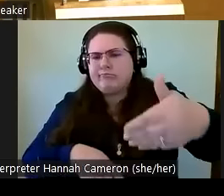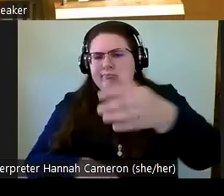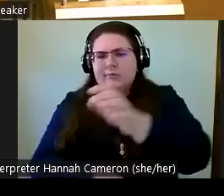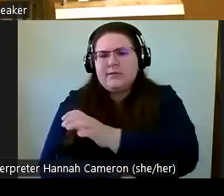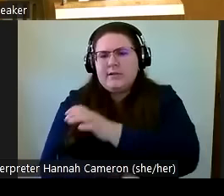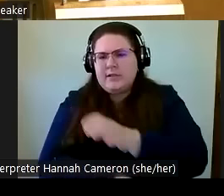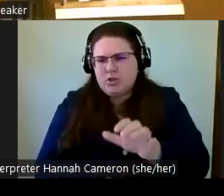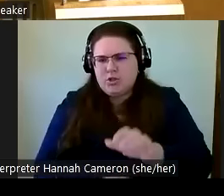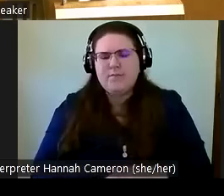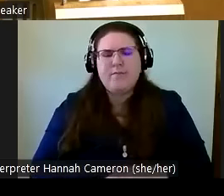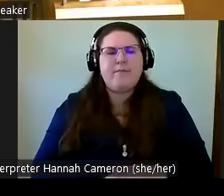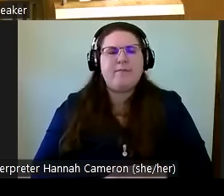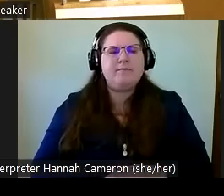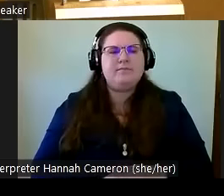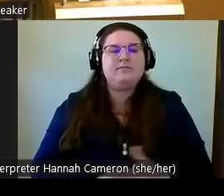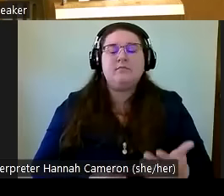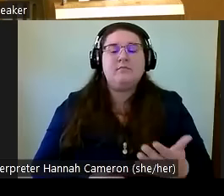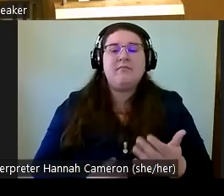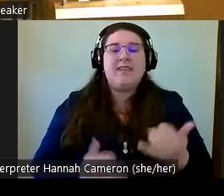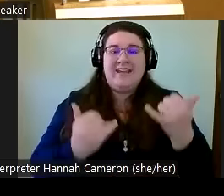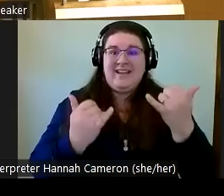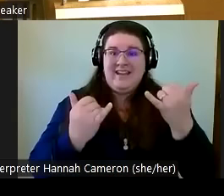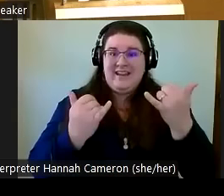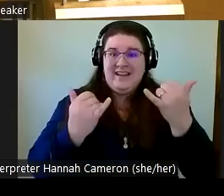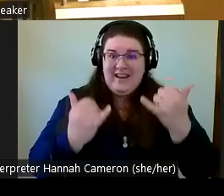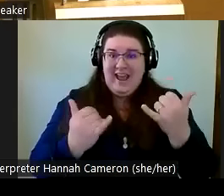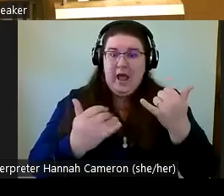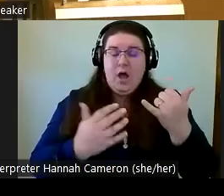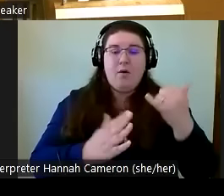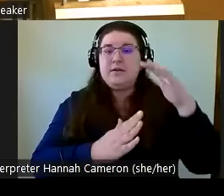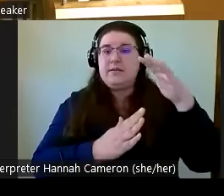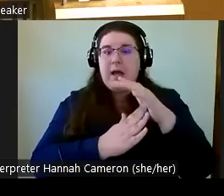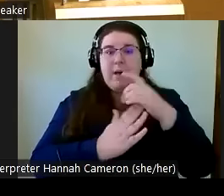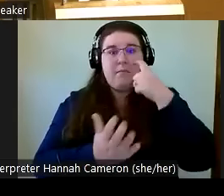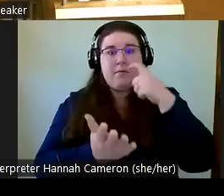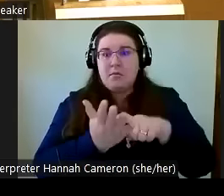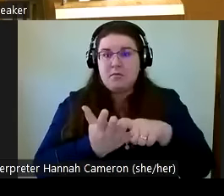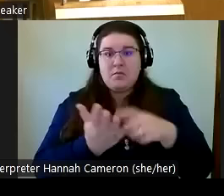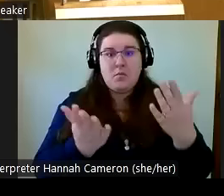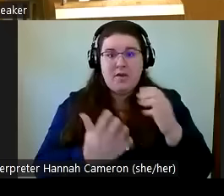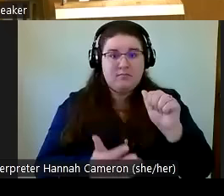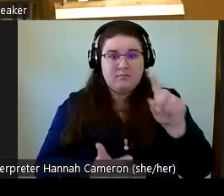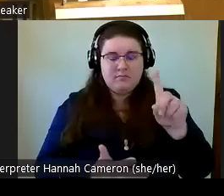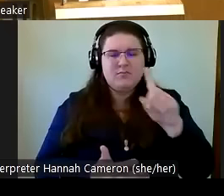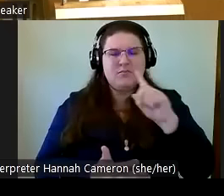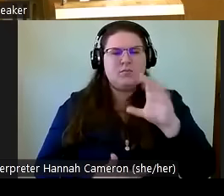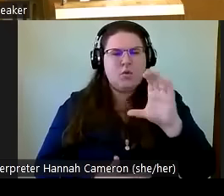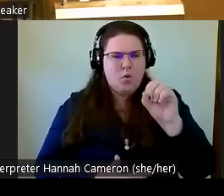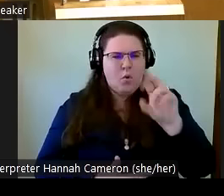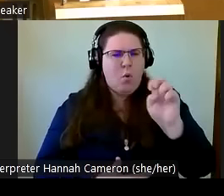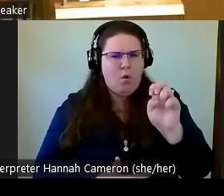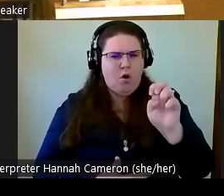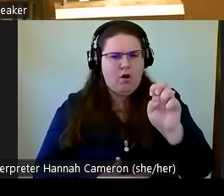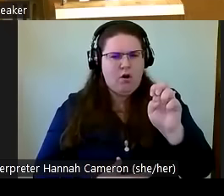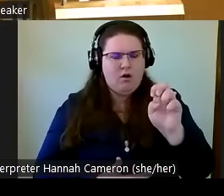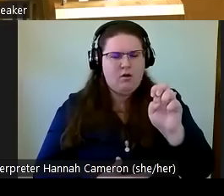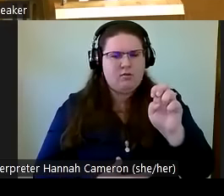the diagnosis of Alzheimer's disease, now we've placed the core underlying pathology. So markers for amyloid and